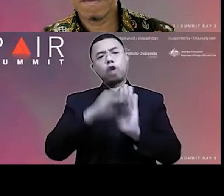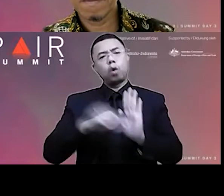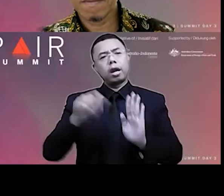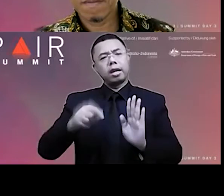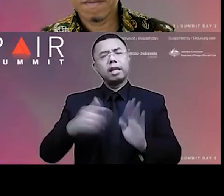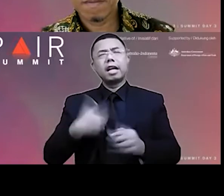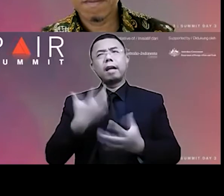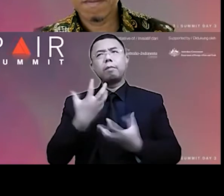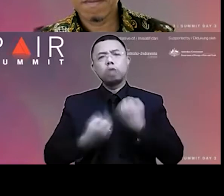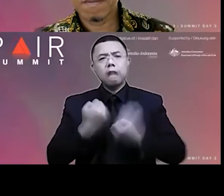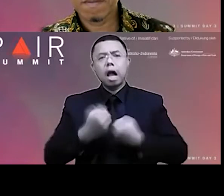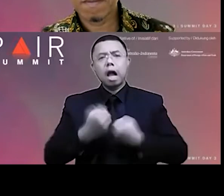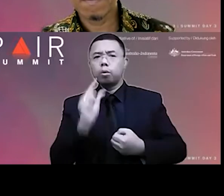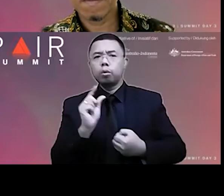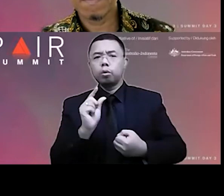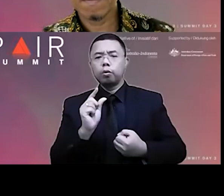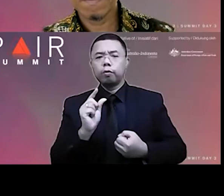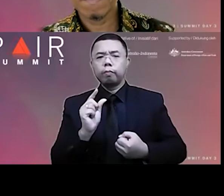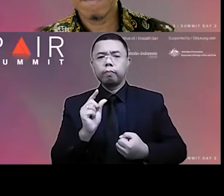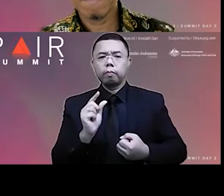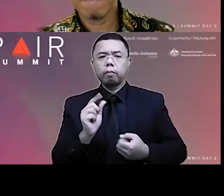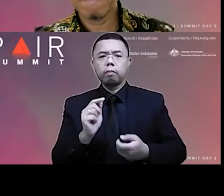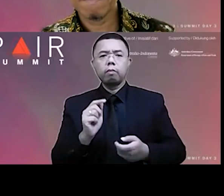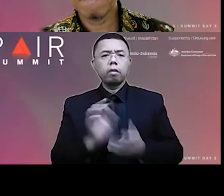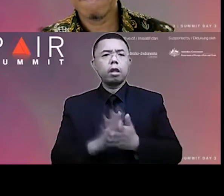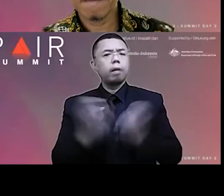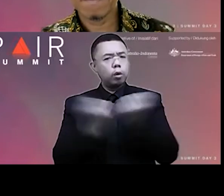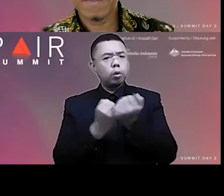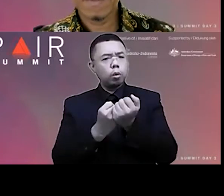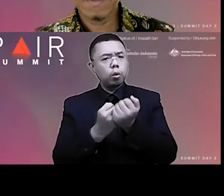or welfare of the workers they are directly affected.